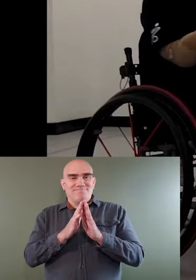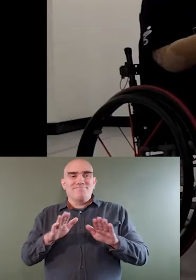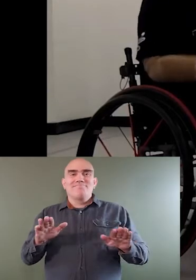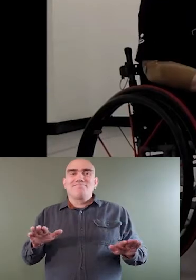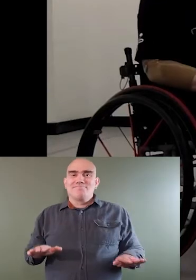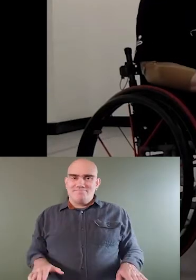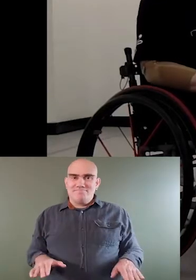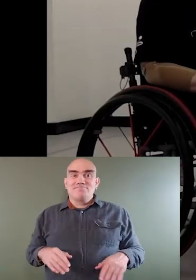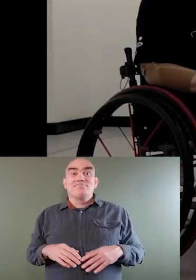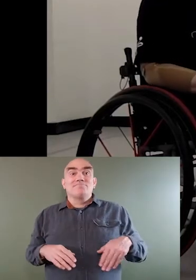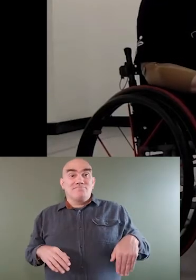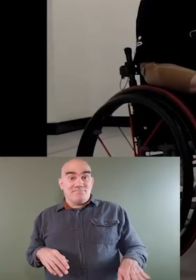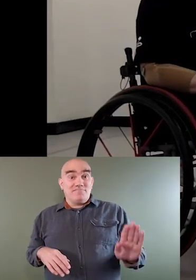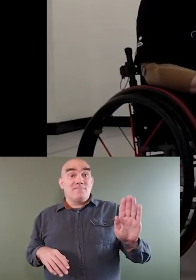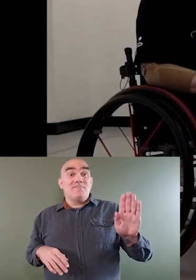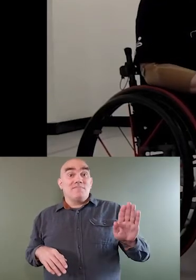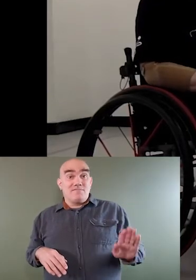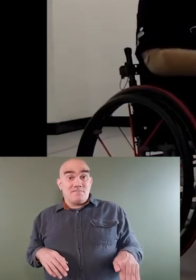7, 8.